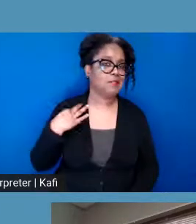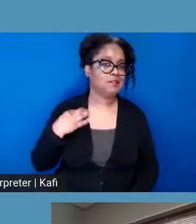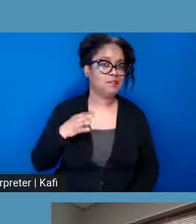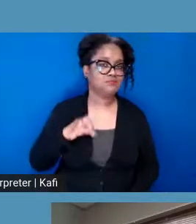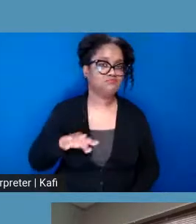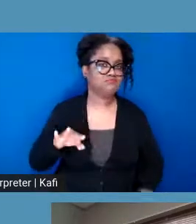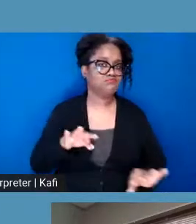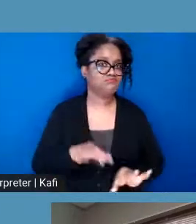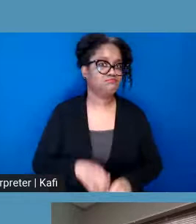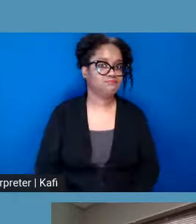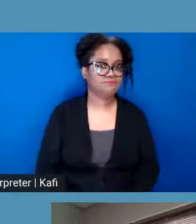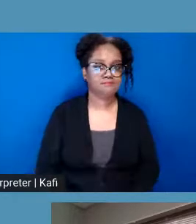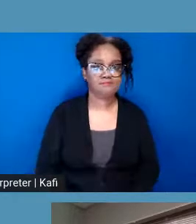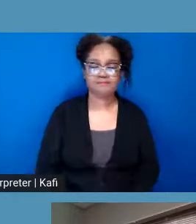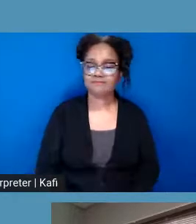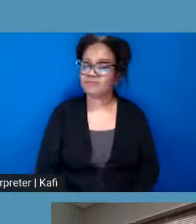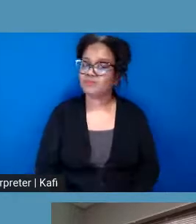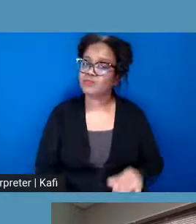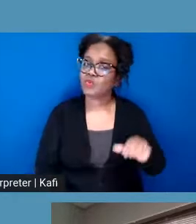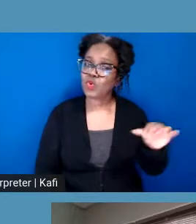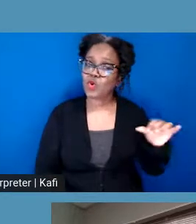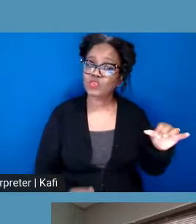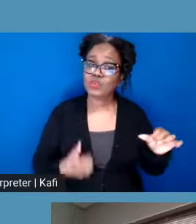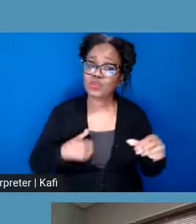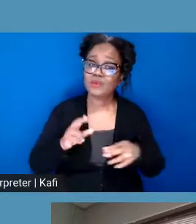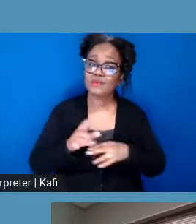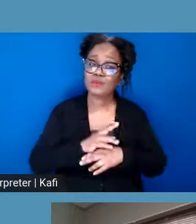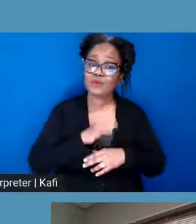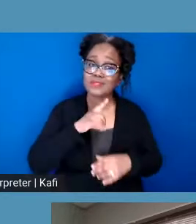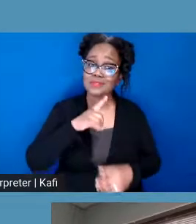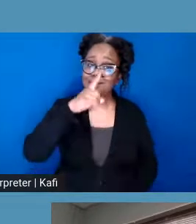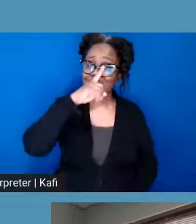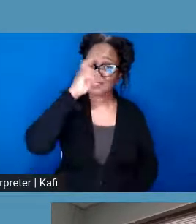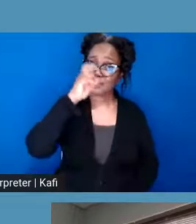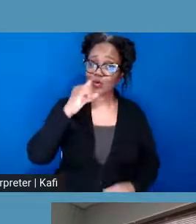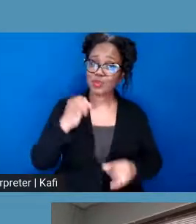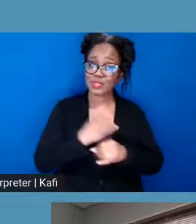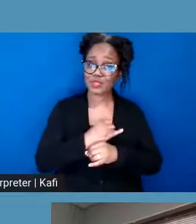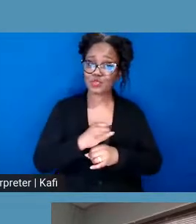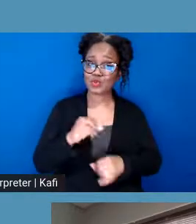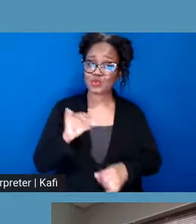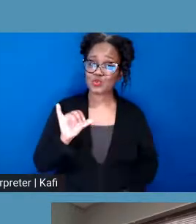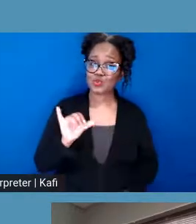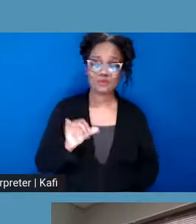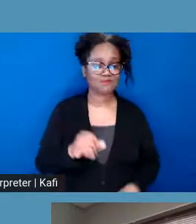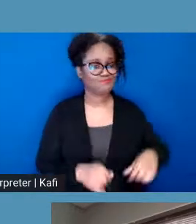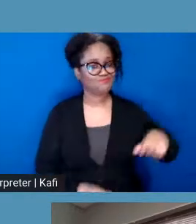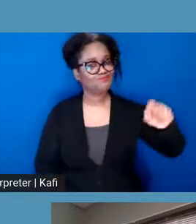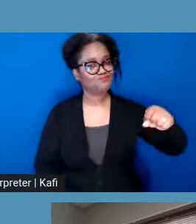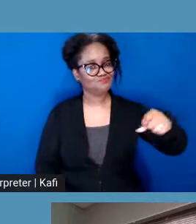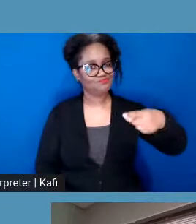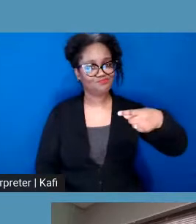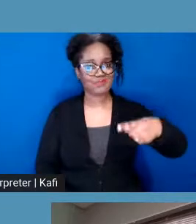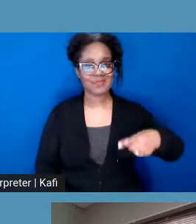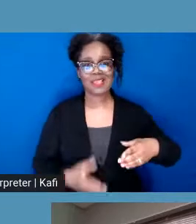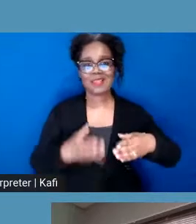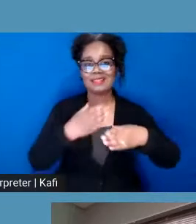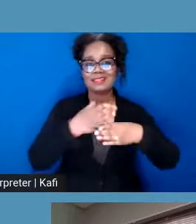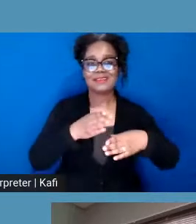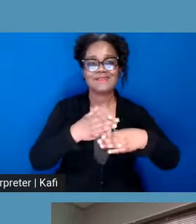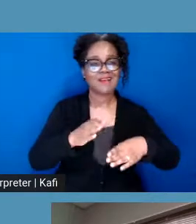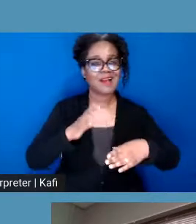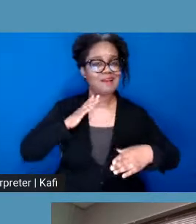And you've also used interns, summer interns to help. Yep. Divide and conquer, I think.